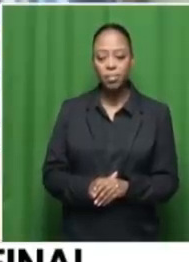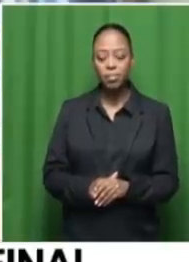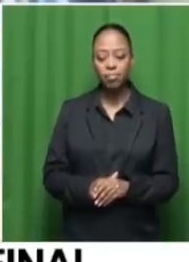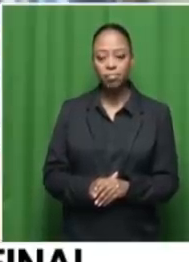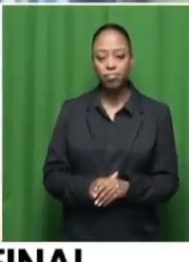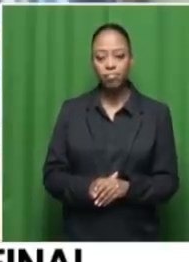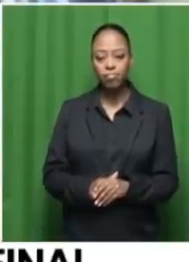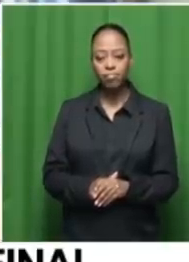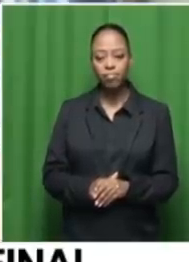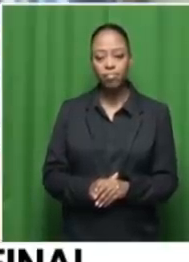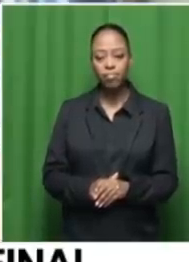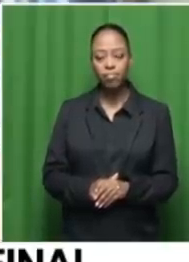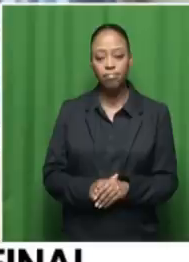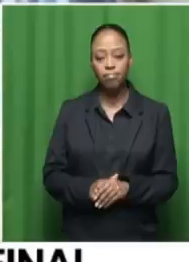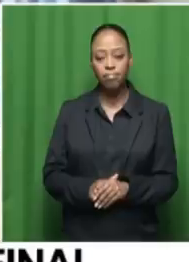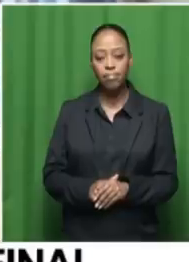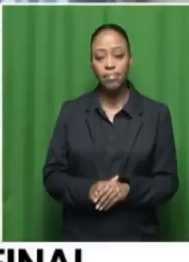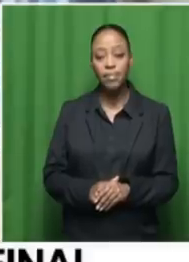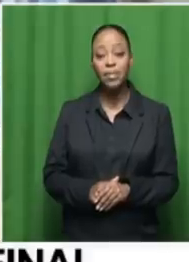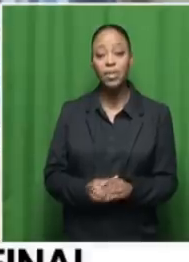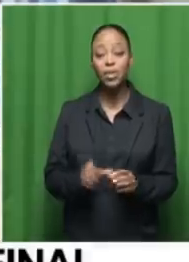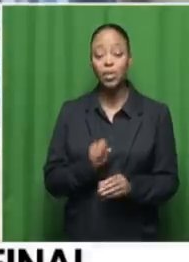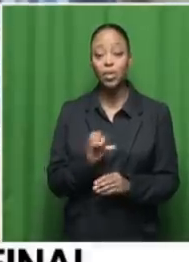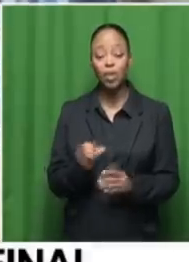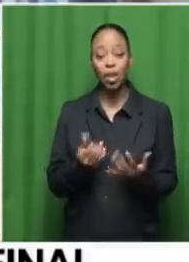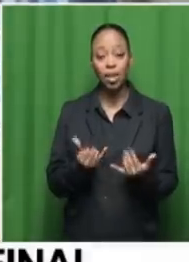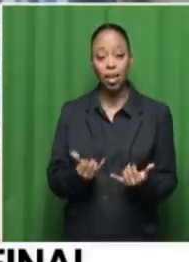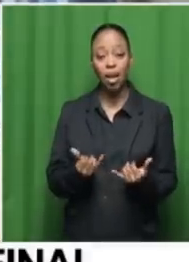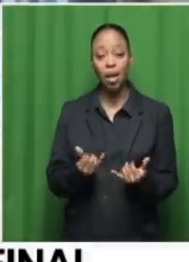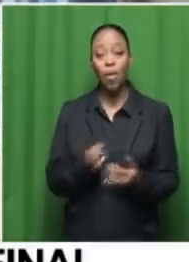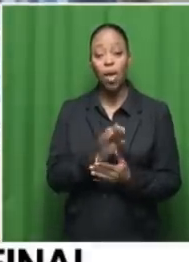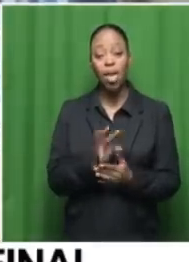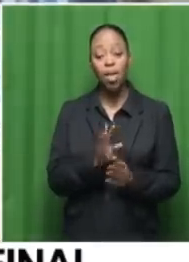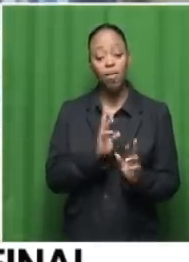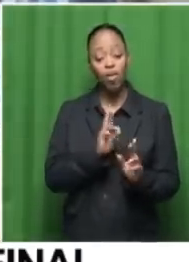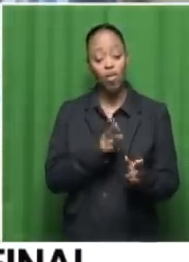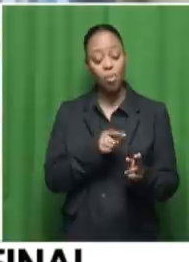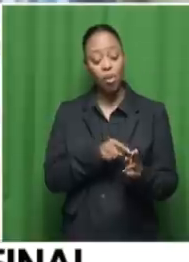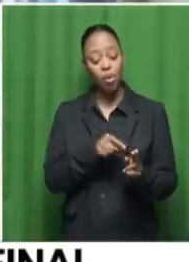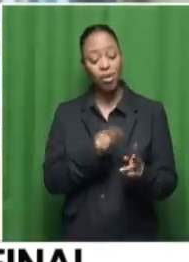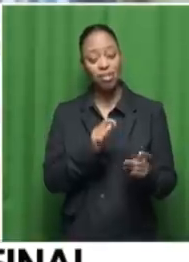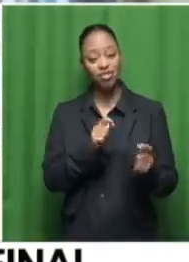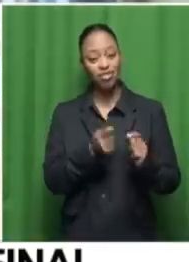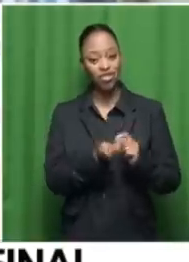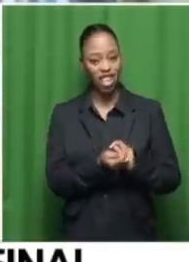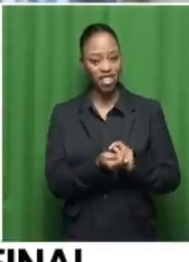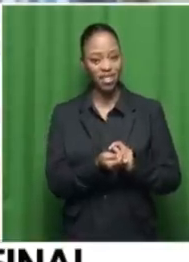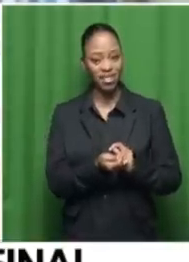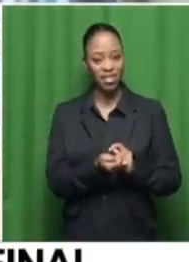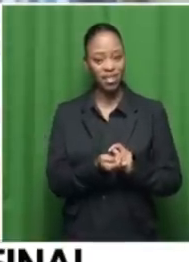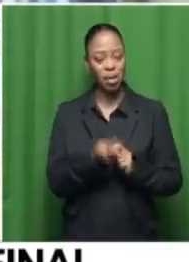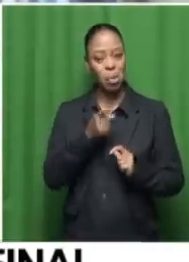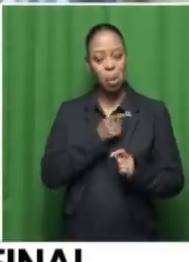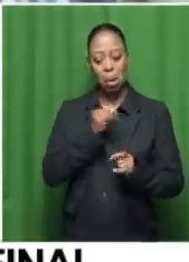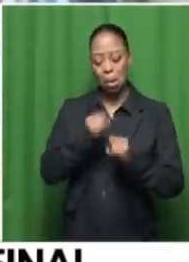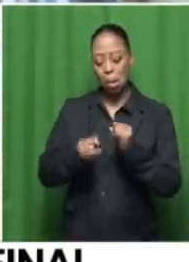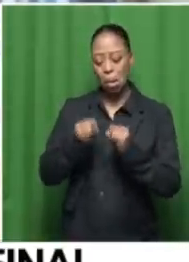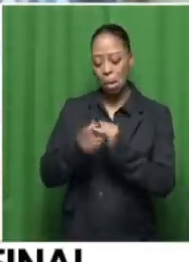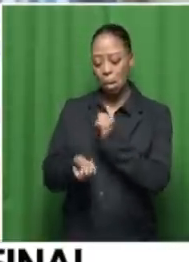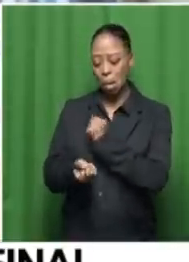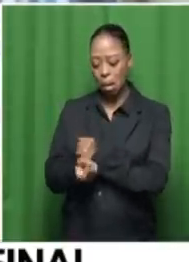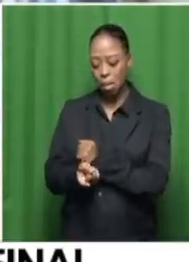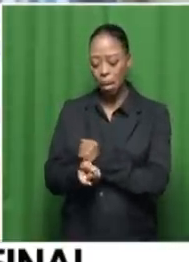it would, in the amendment of the Zondo Commission report, where typographical errors